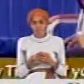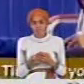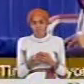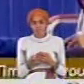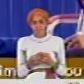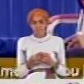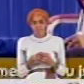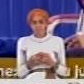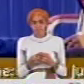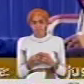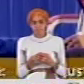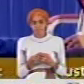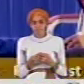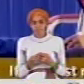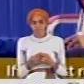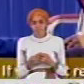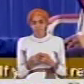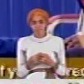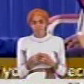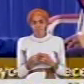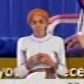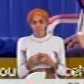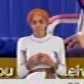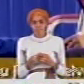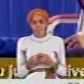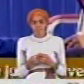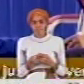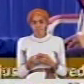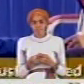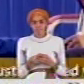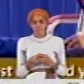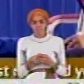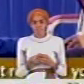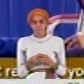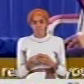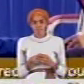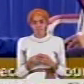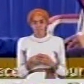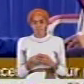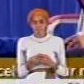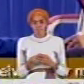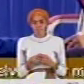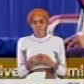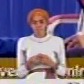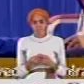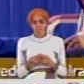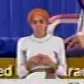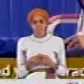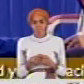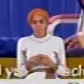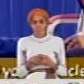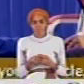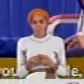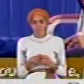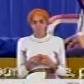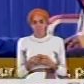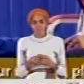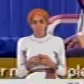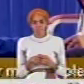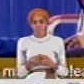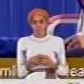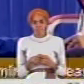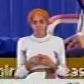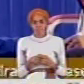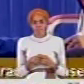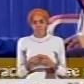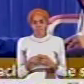From what we are seeing, she cannot be less than 20 years now. That's what the mother said? The mother is not sure of her date,